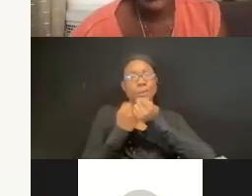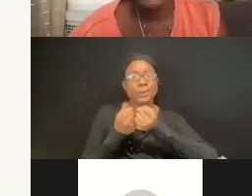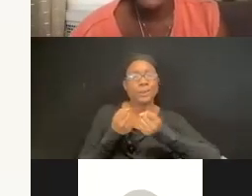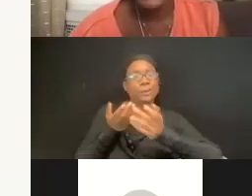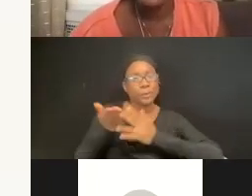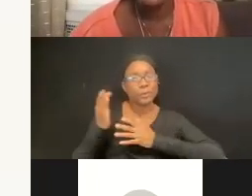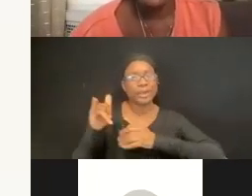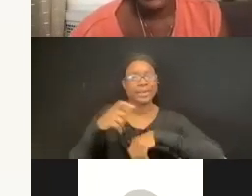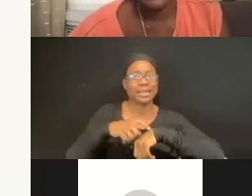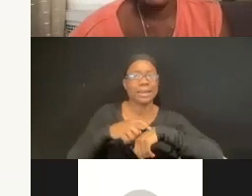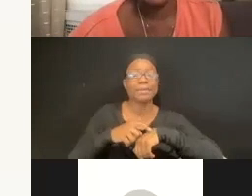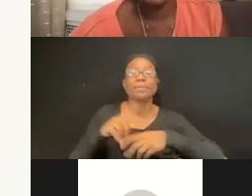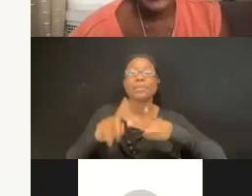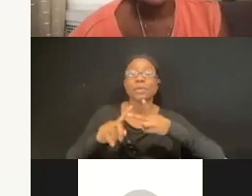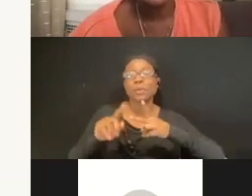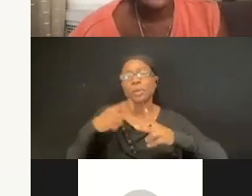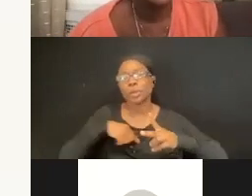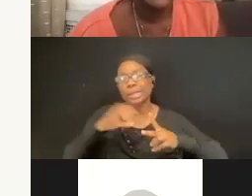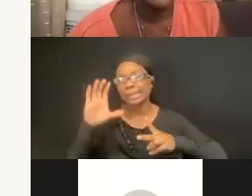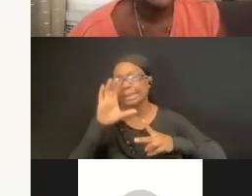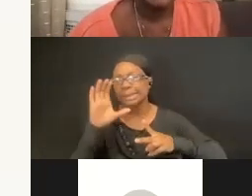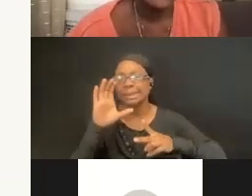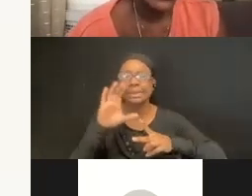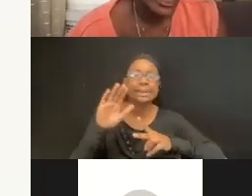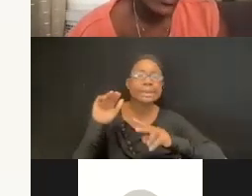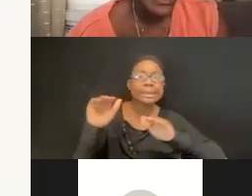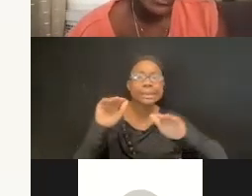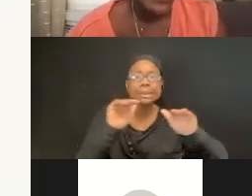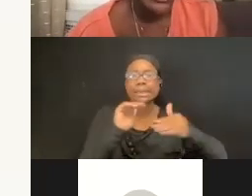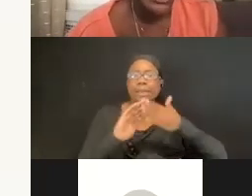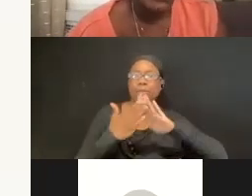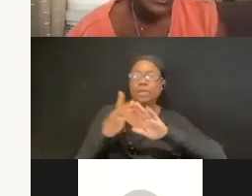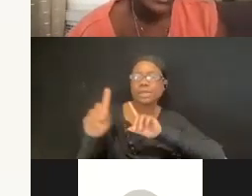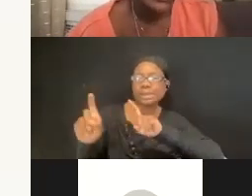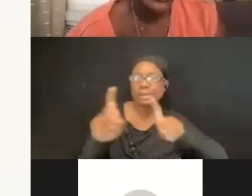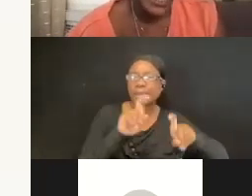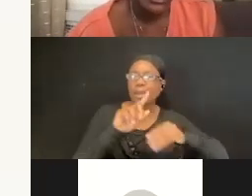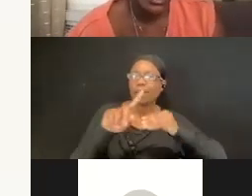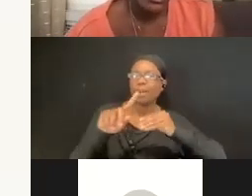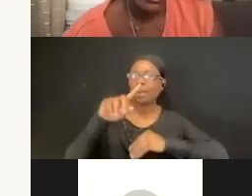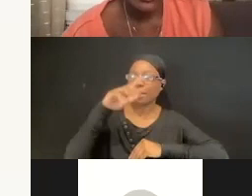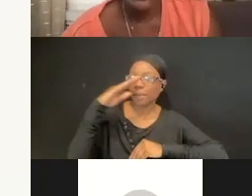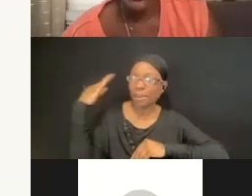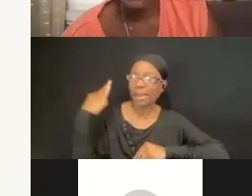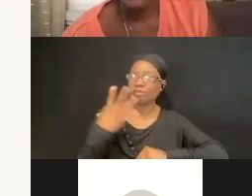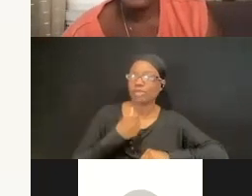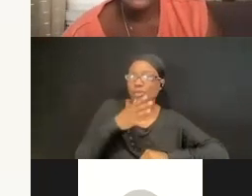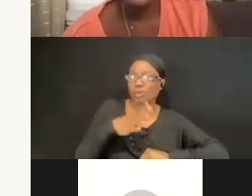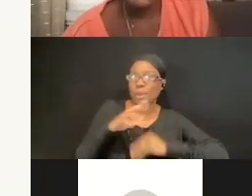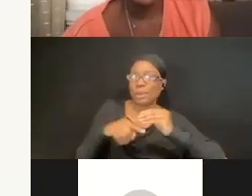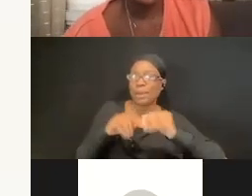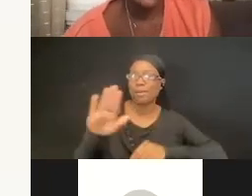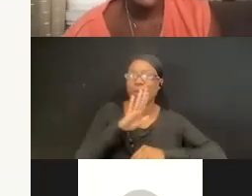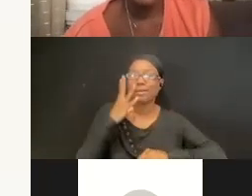the community to ask trans women, Black trans women, about their experiences with housing. And so